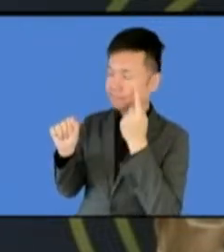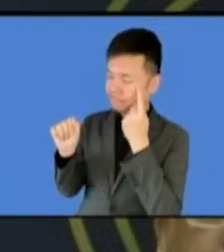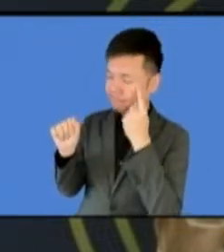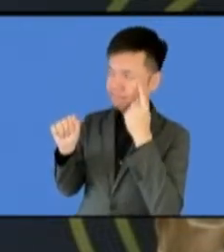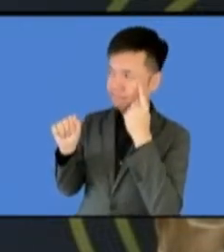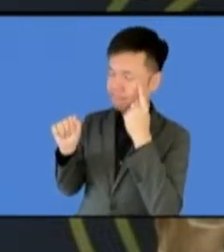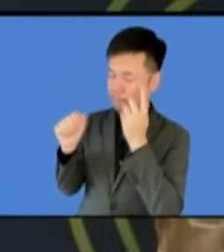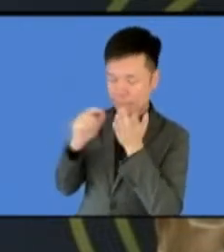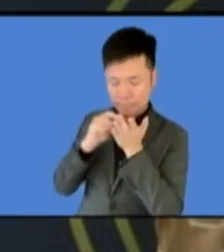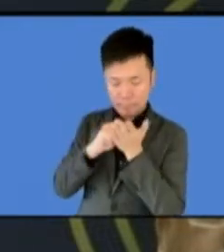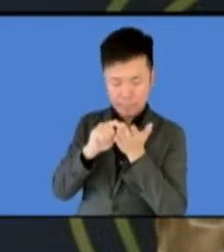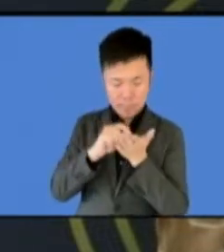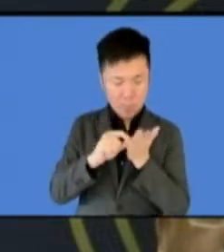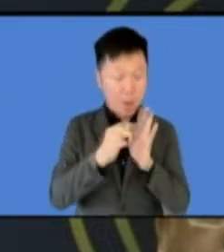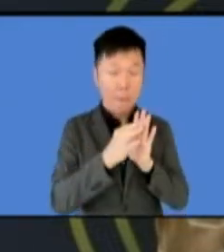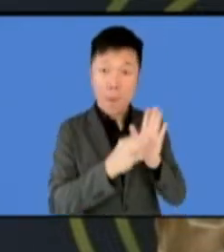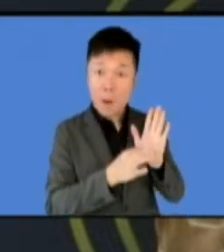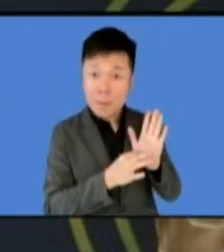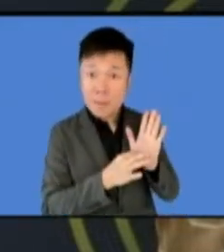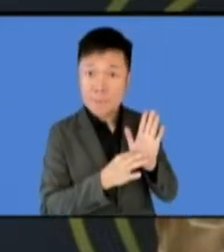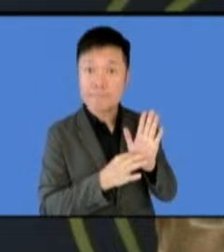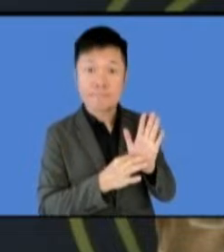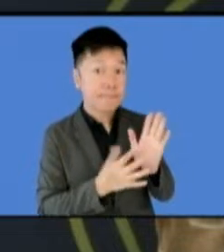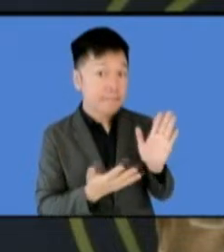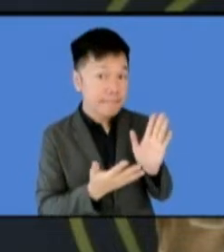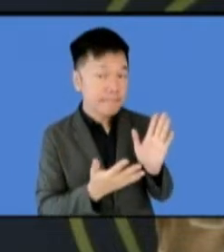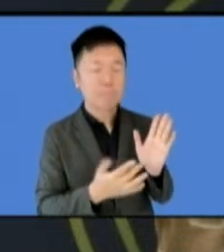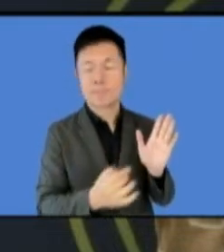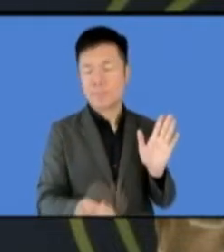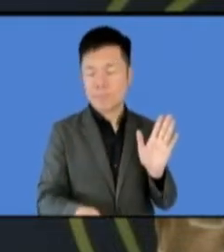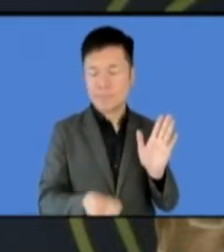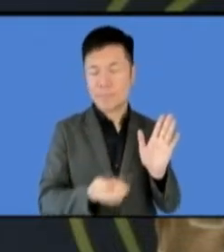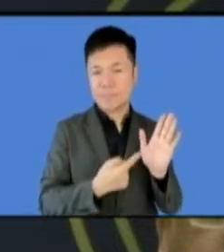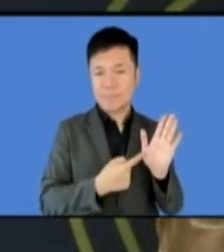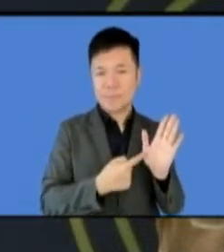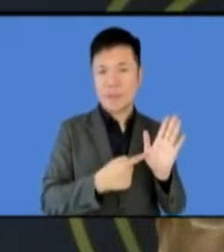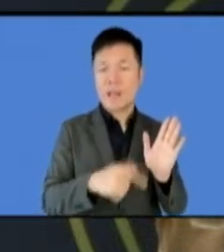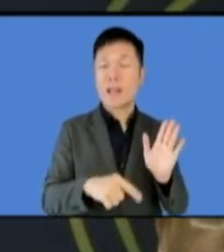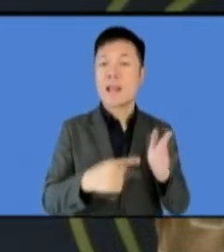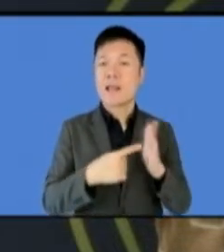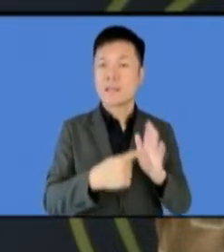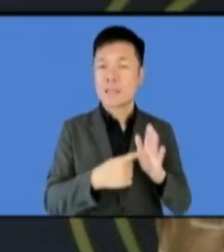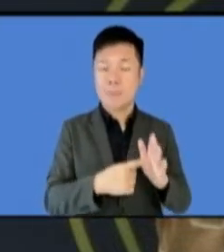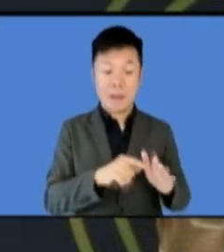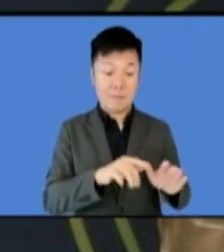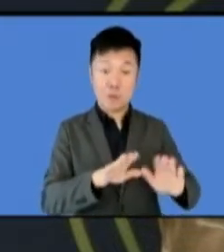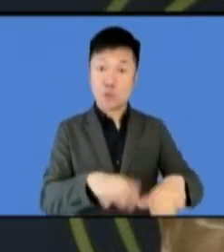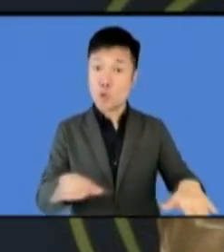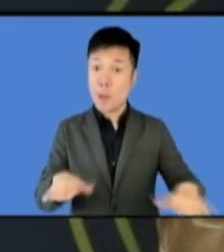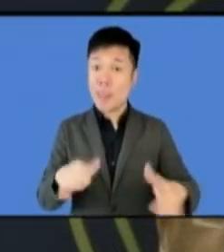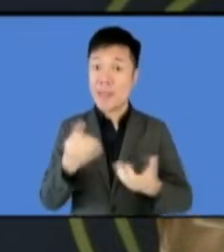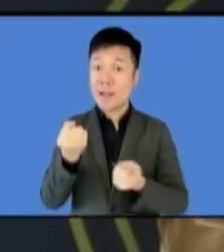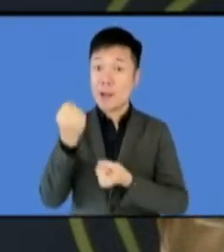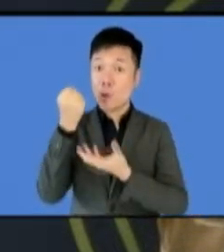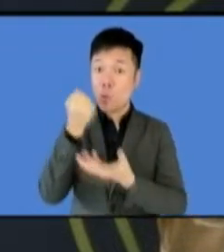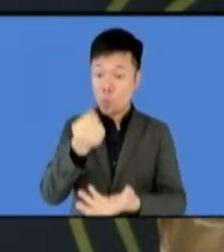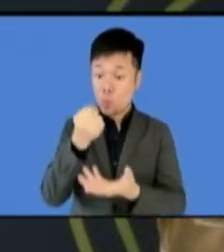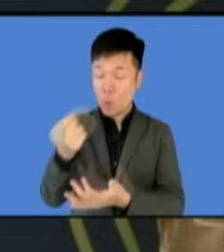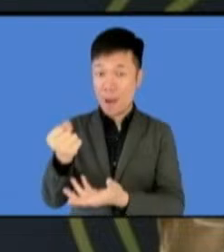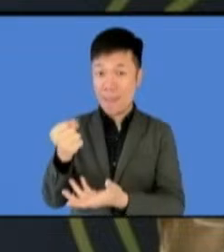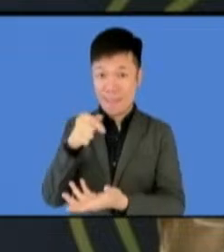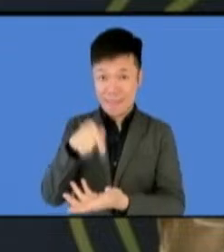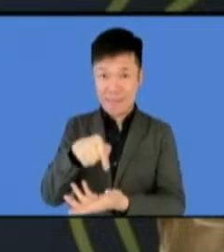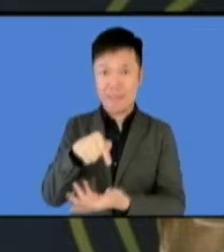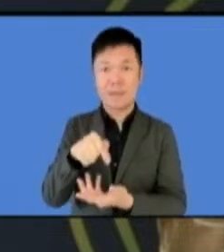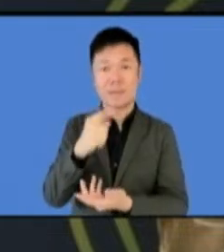during the consideration of the implementation of the child support grants in Thailand, which is